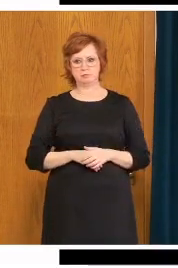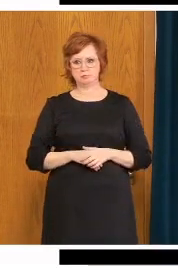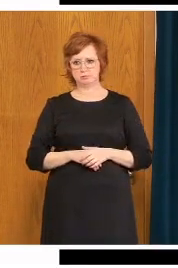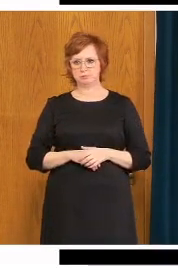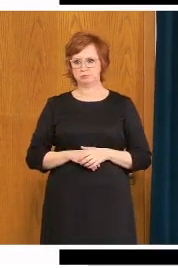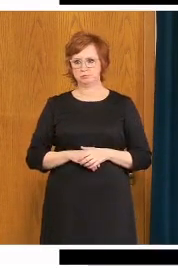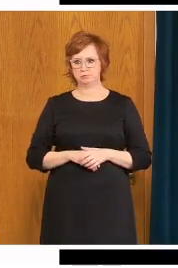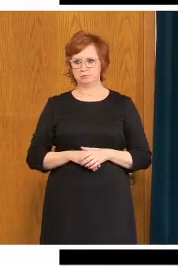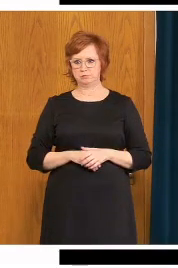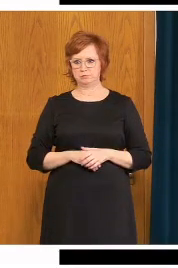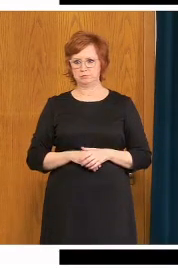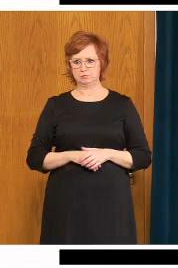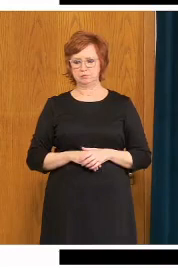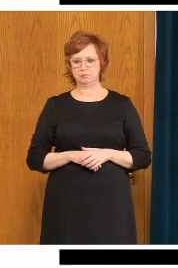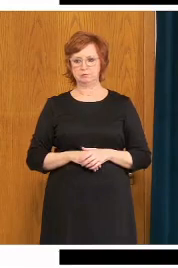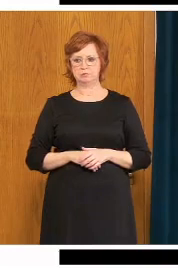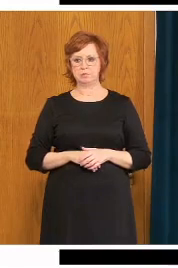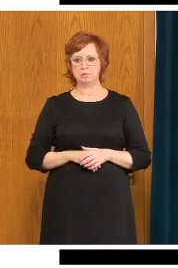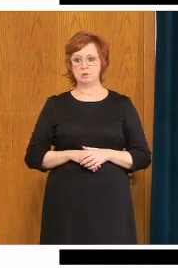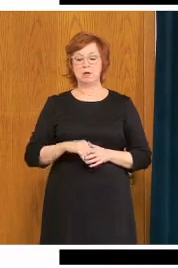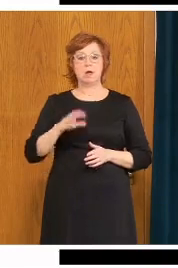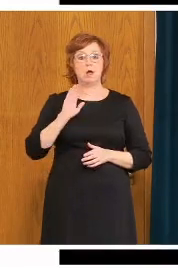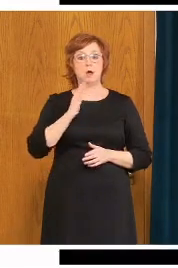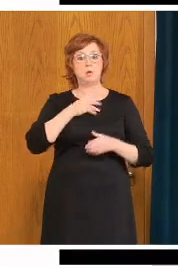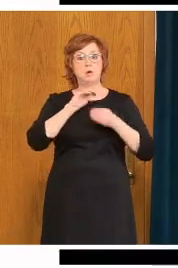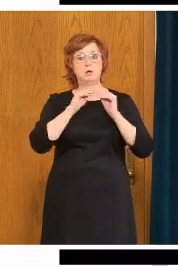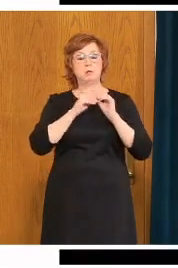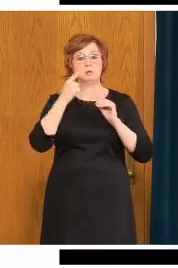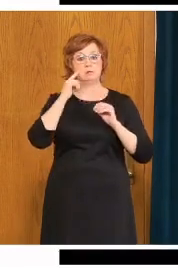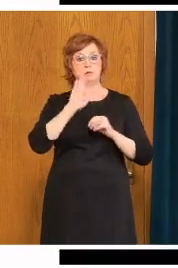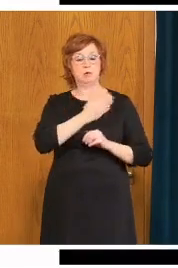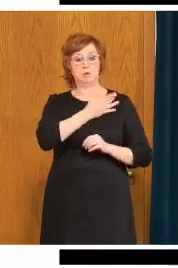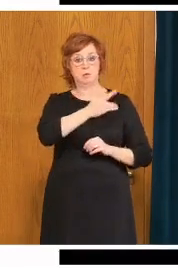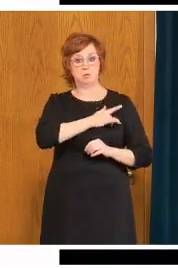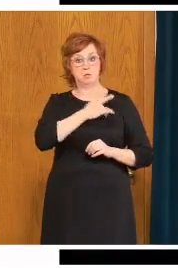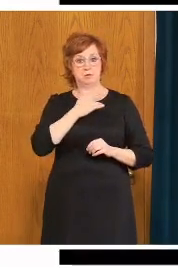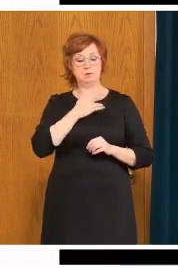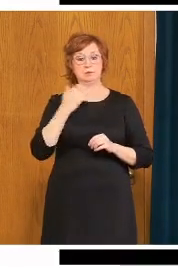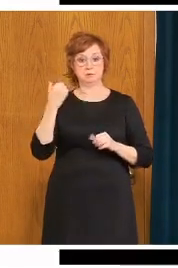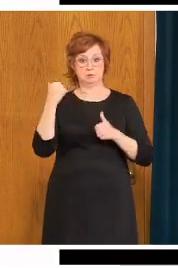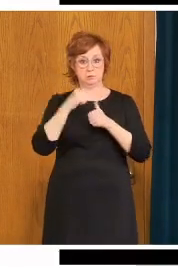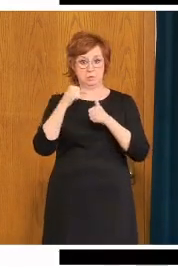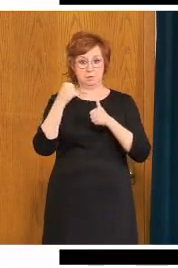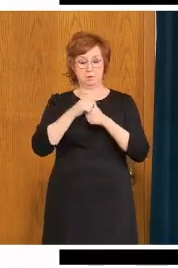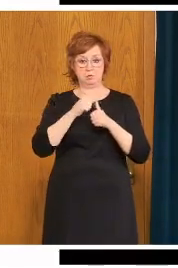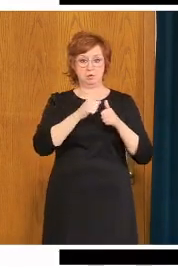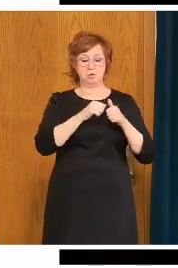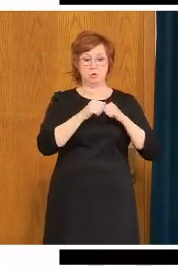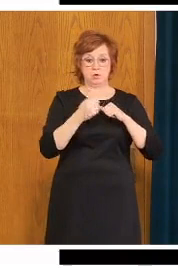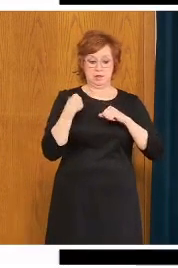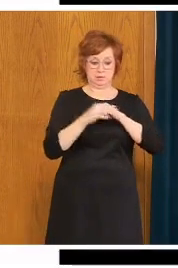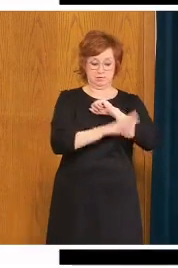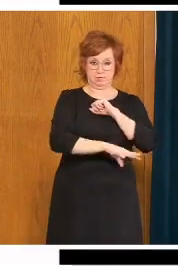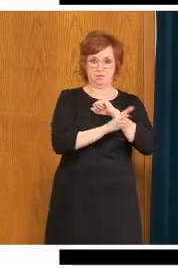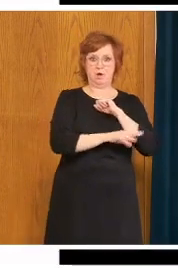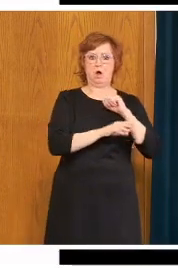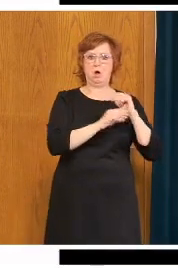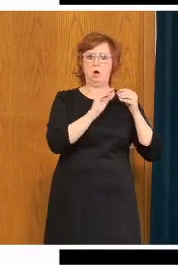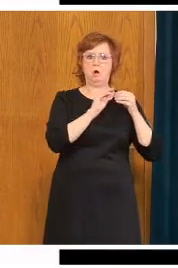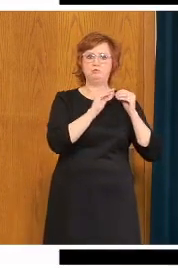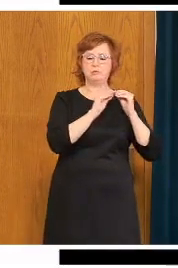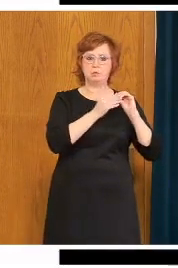see, our case numbers in Saskatchewan have been, were stable for a while after our fall wave, but then